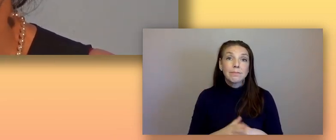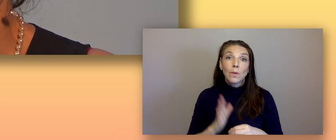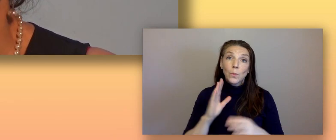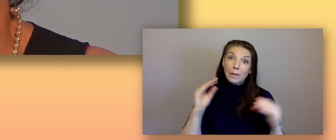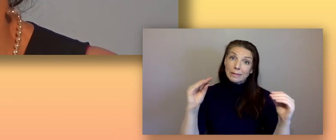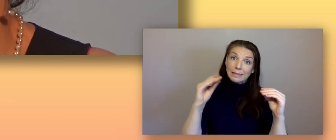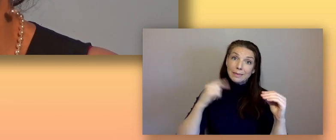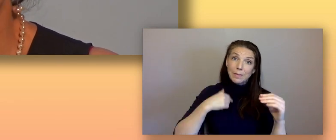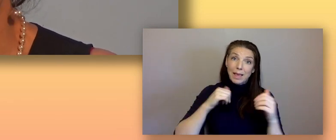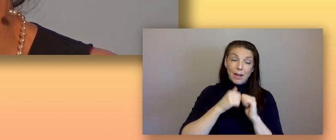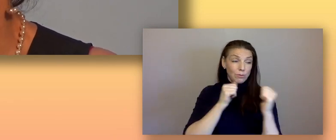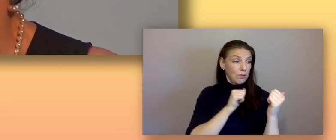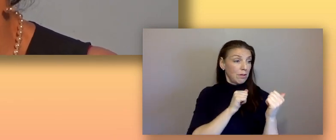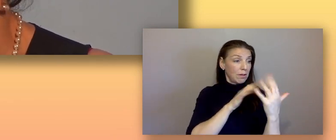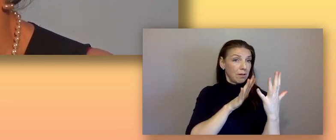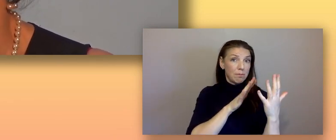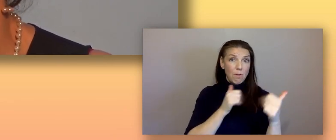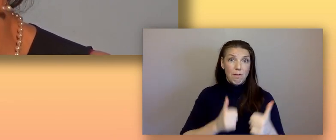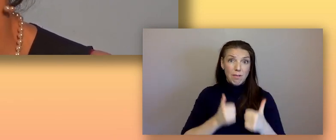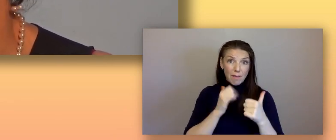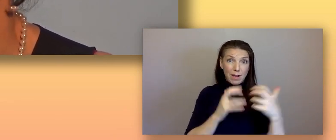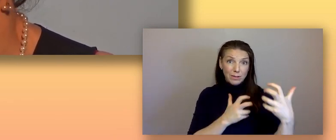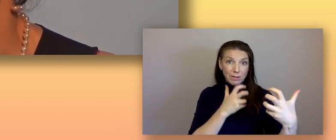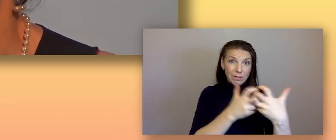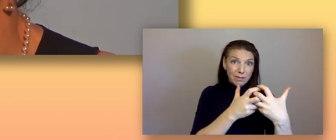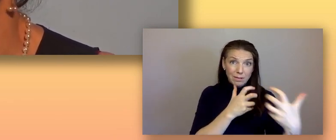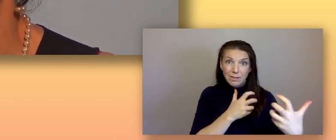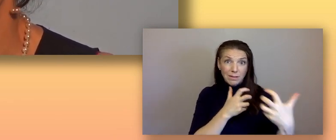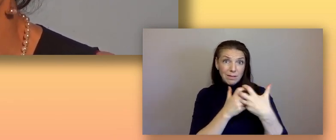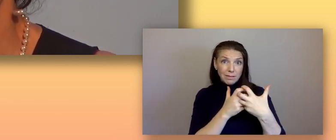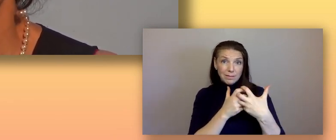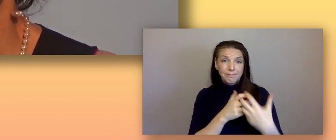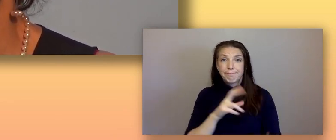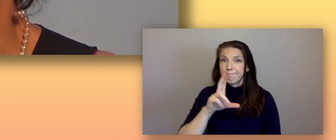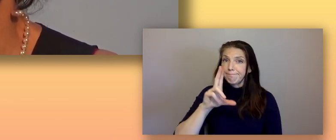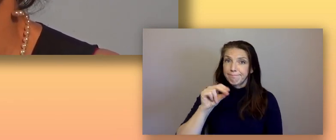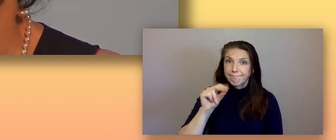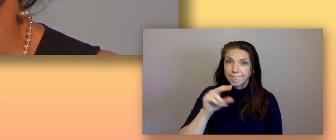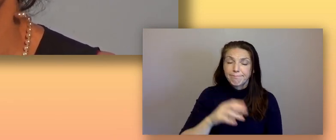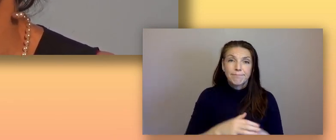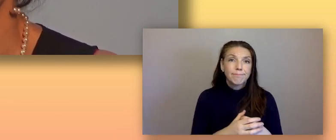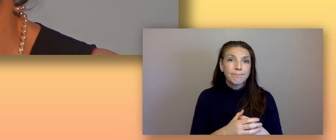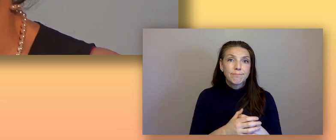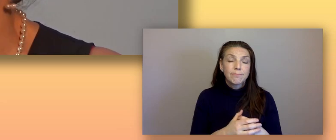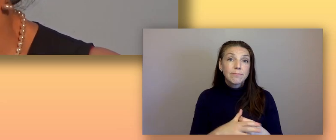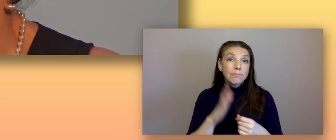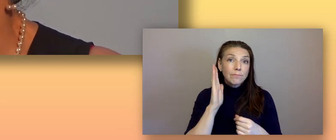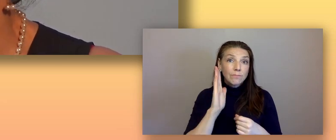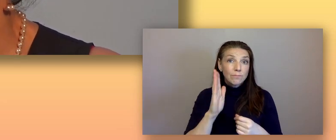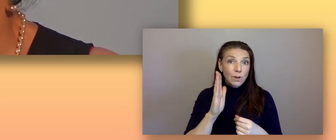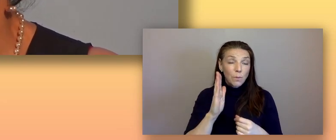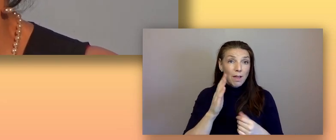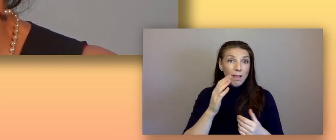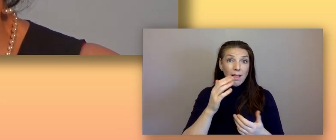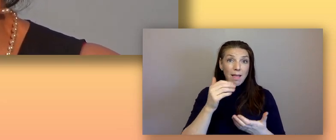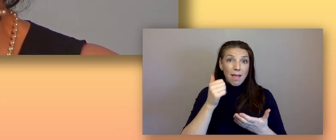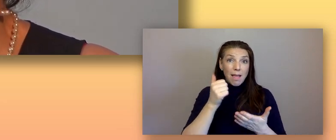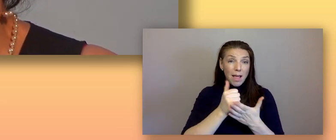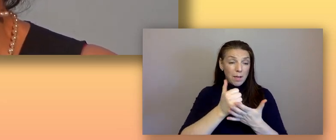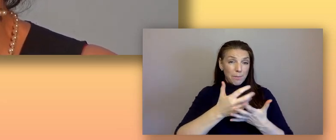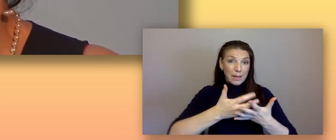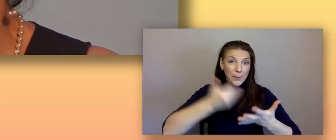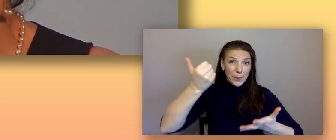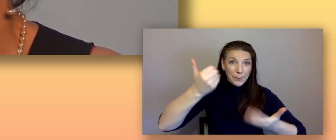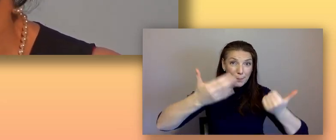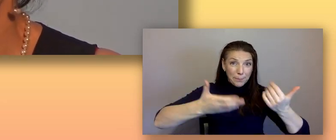me tricks to play on my mind to mitigate my black and white thinking. They weren't going to filter my pool.